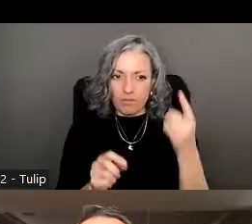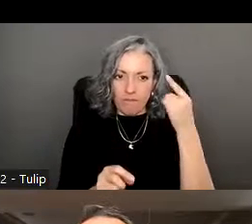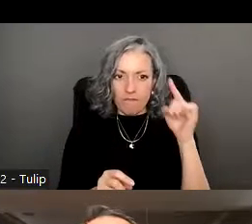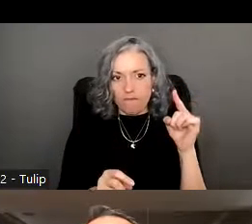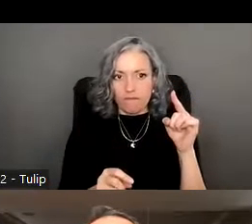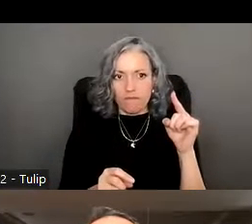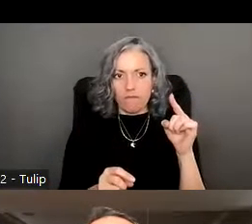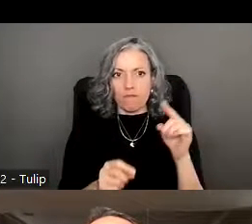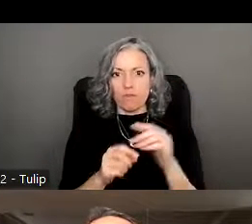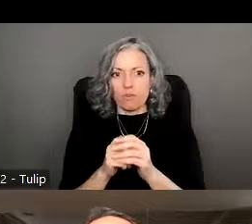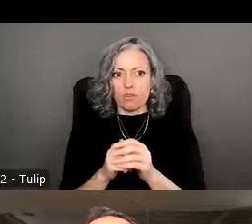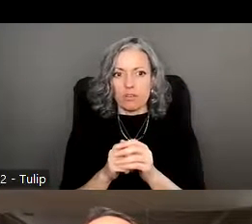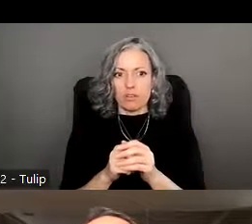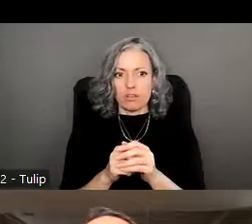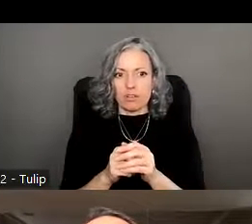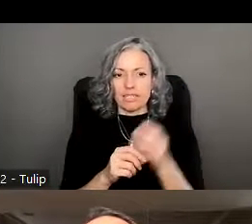Secretary Galy.